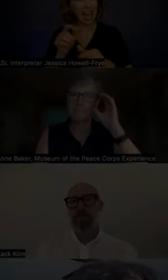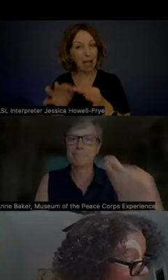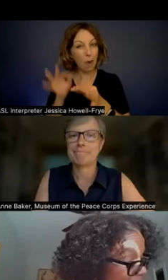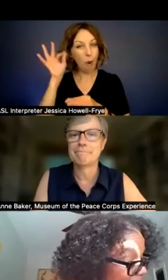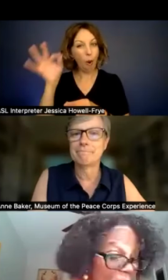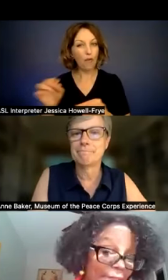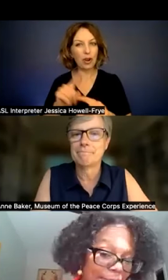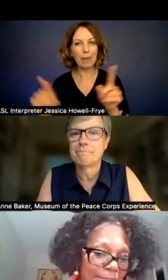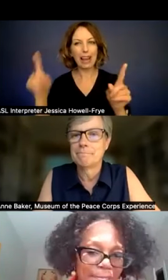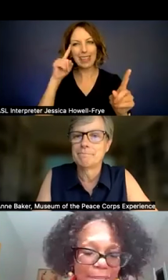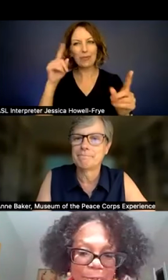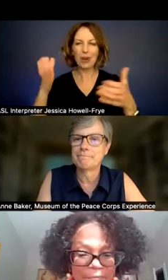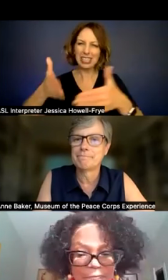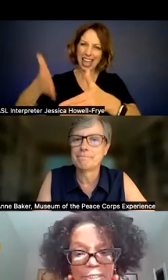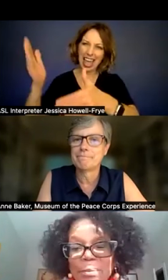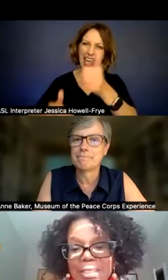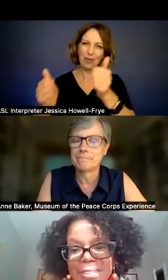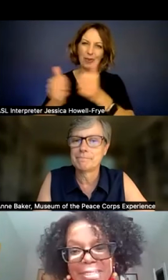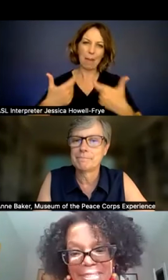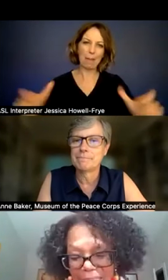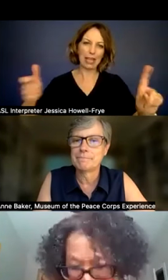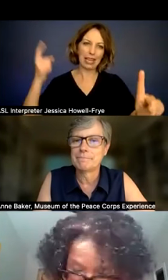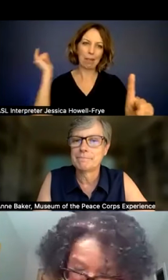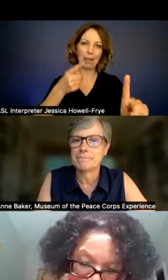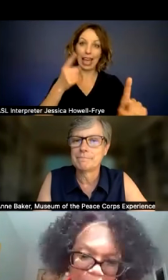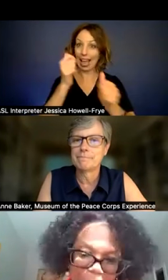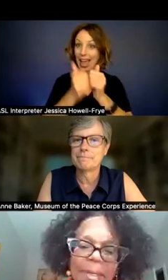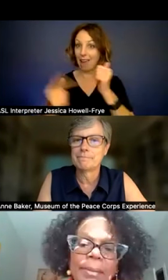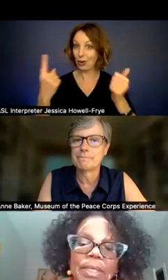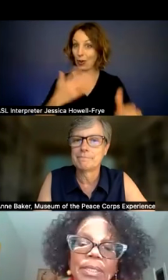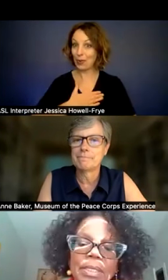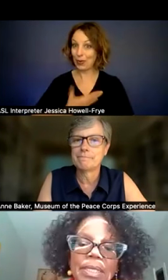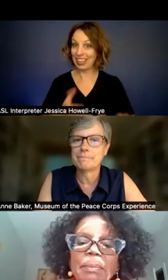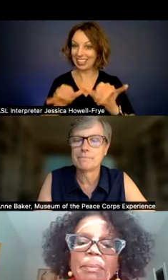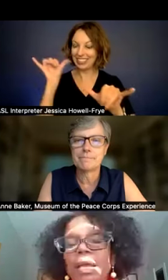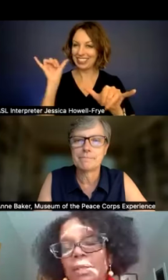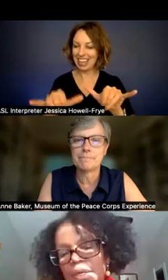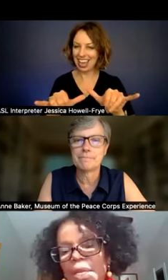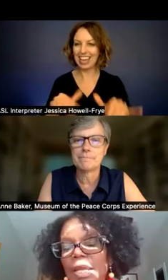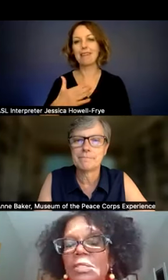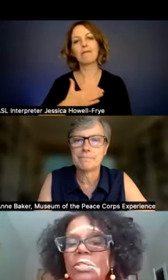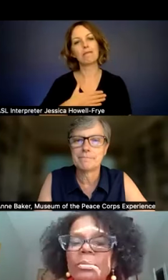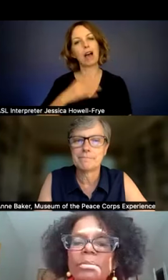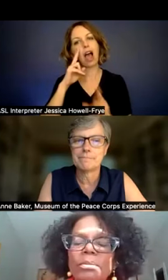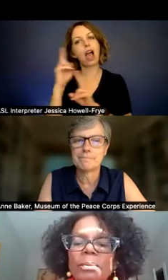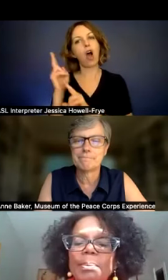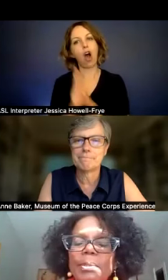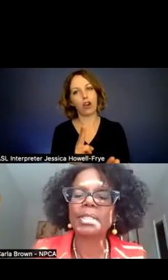we are looking to end with a bang and that everybody should be willing to stay. It's my honor